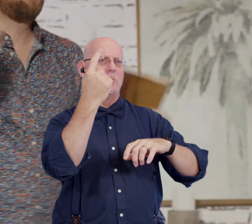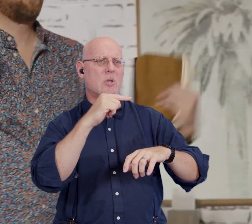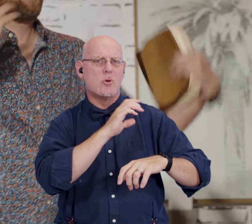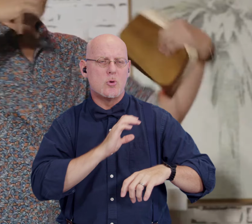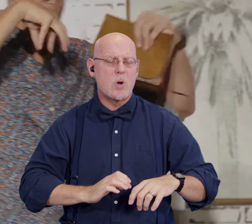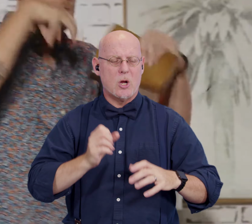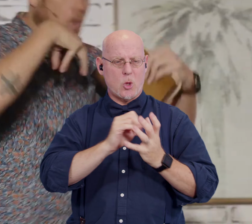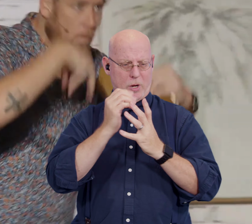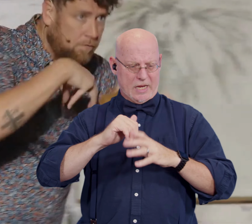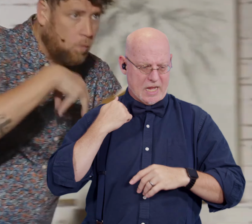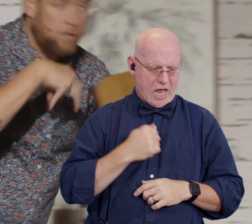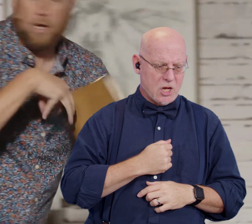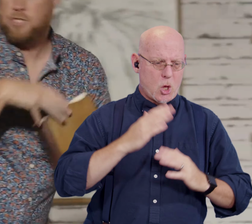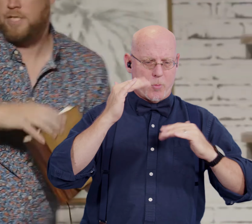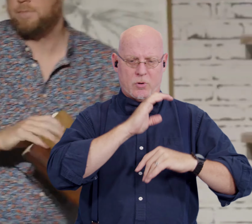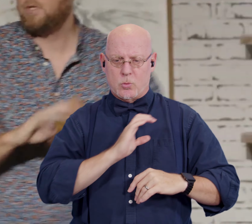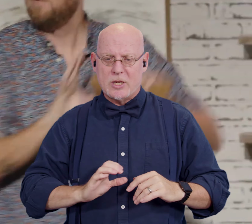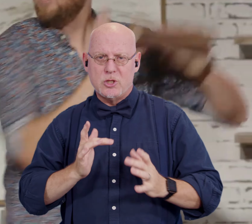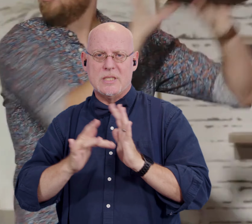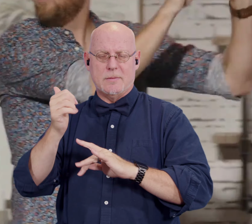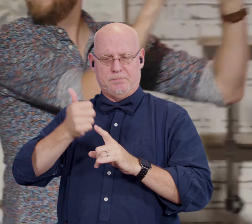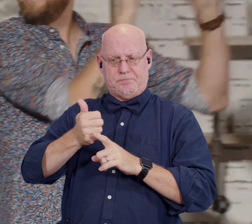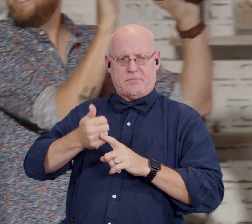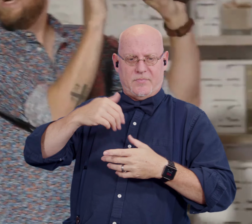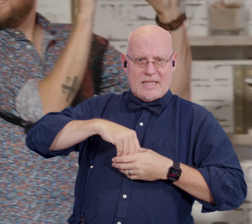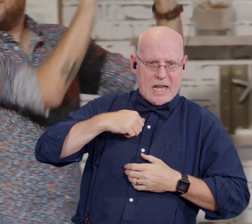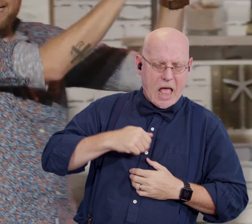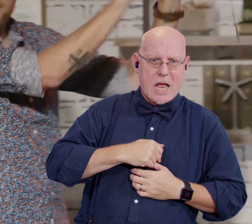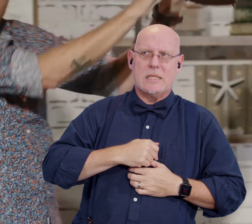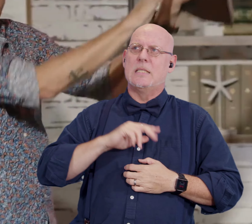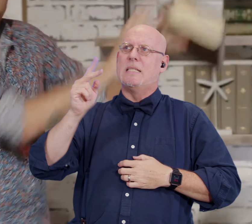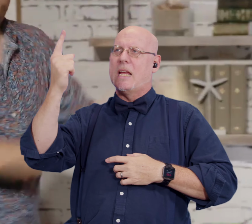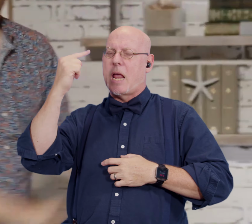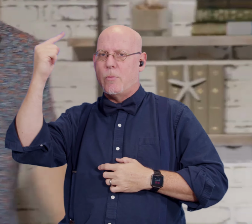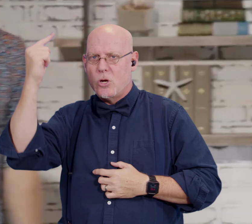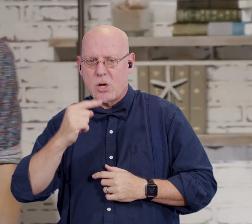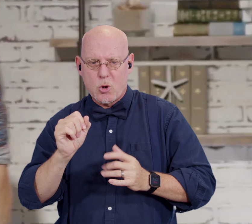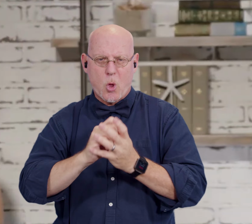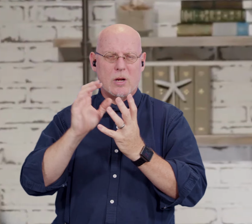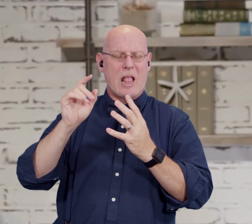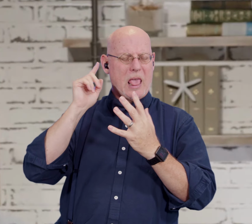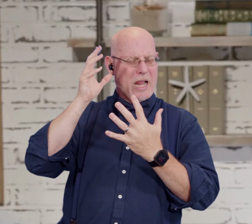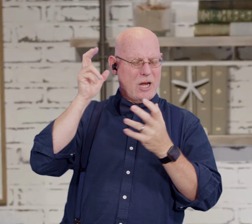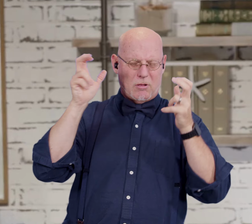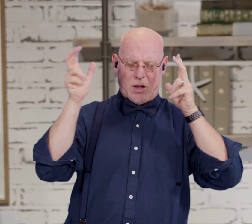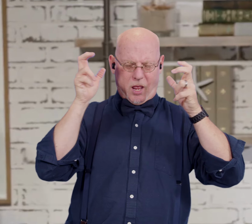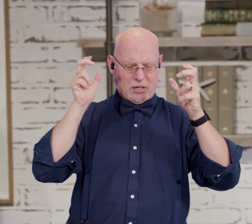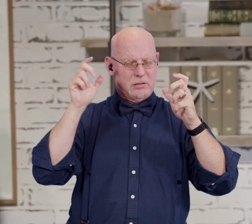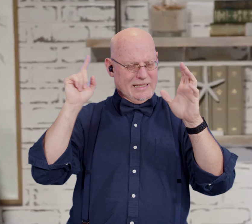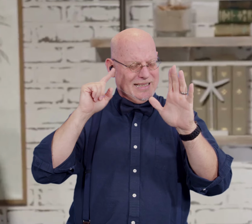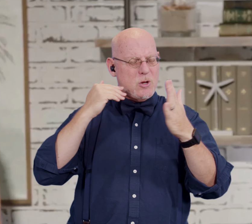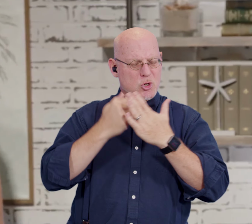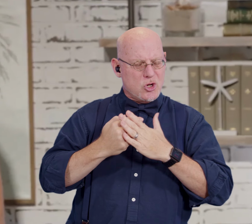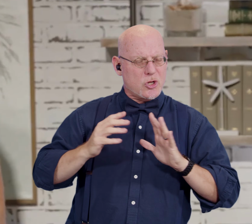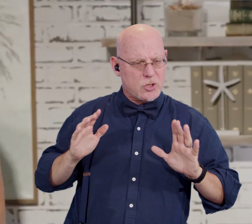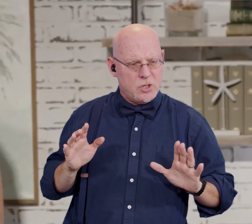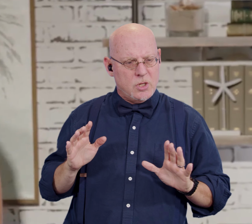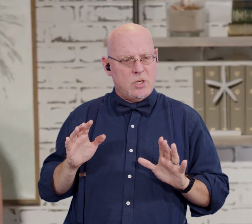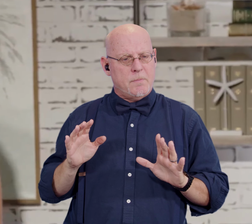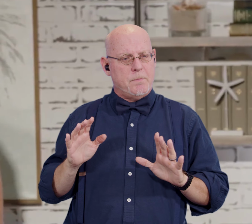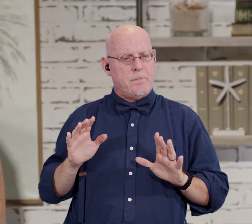coming of Christ. Glory in us, the hope of glory, Christ Jesus himself. Glory in the second coming of Christ. We're hearing all this stuff and we're like, okay, that sounds